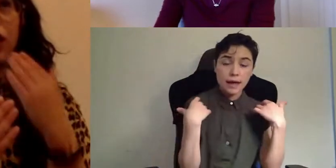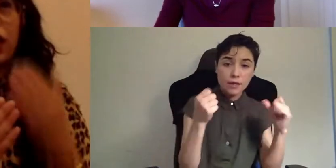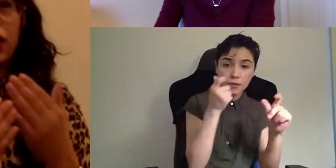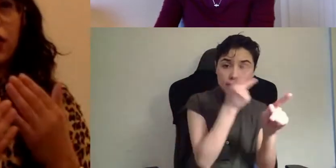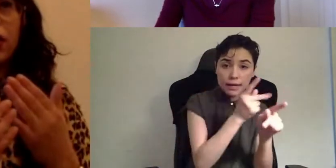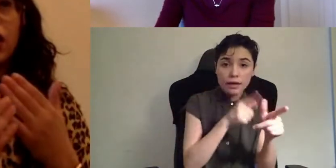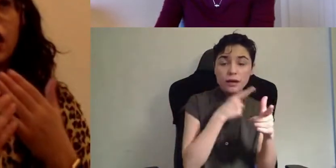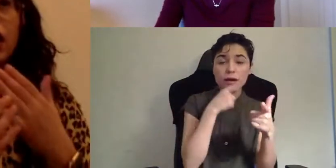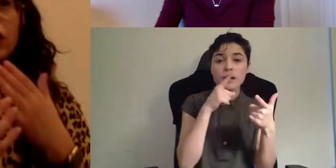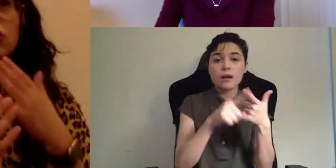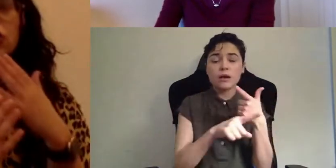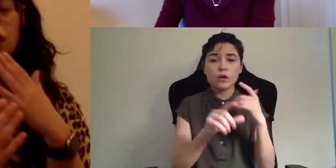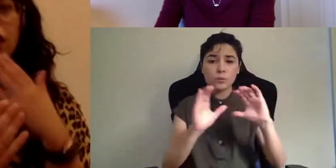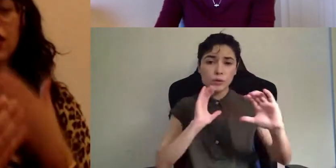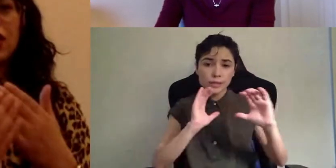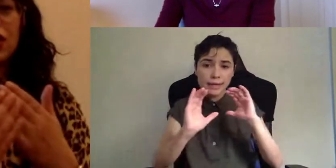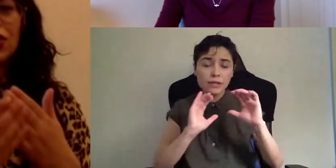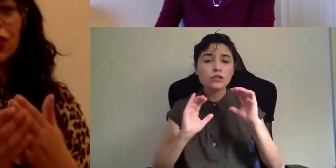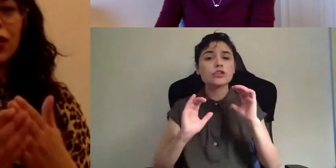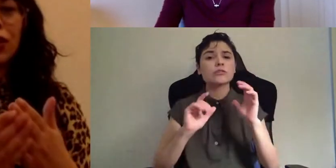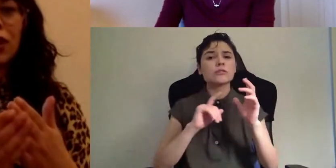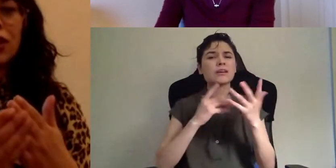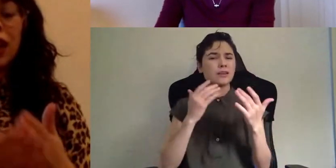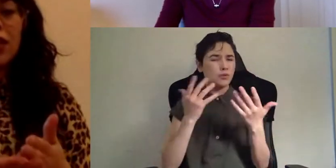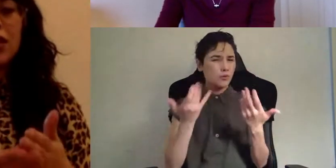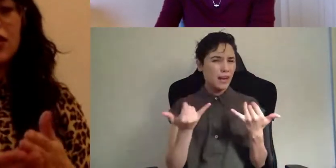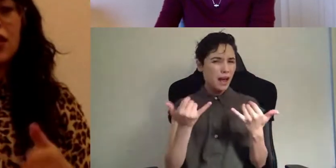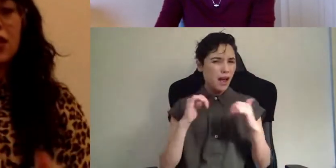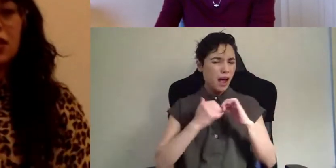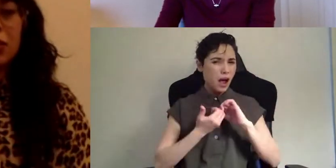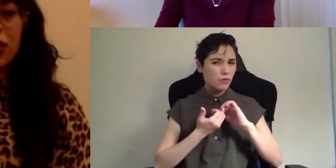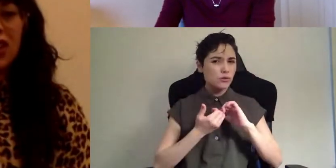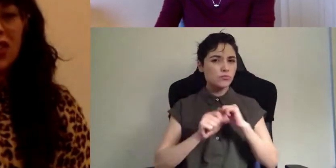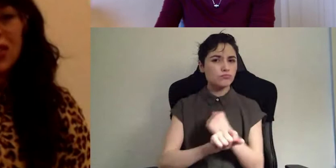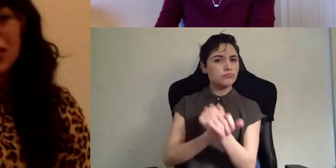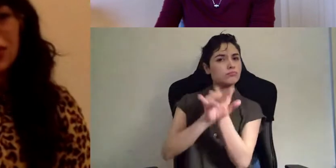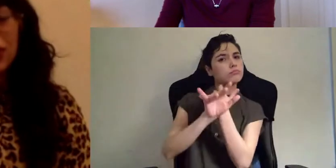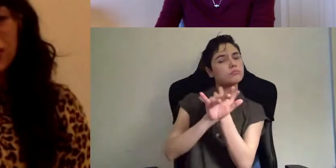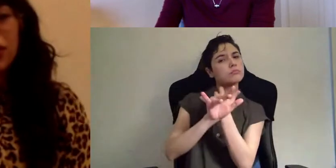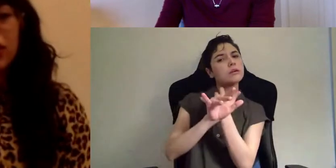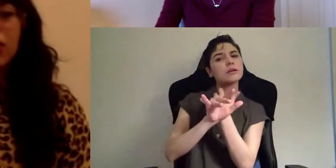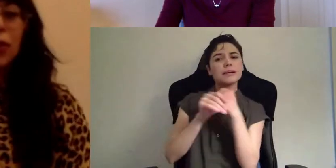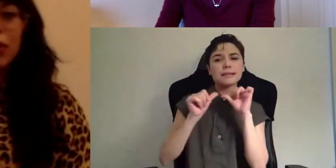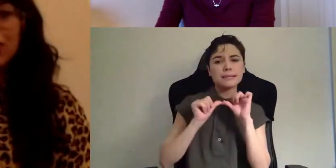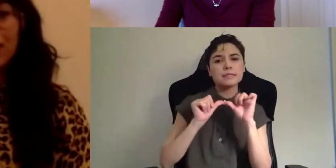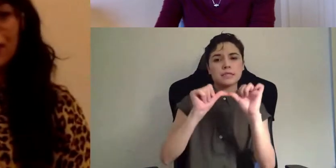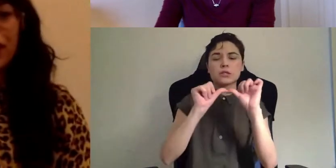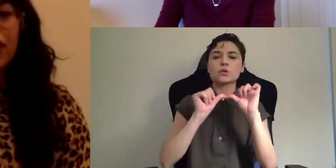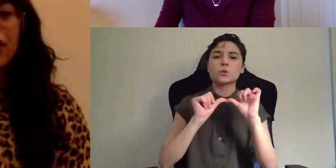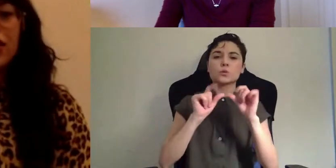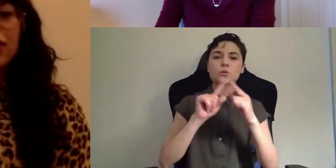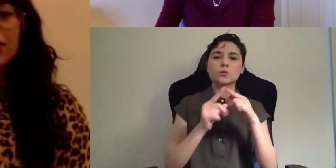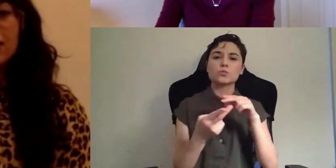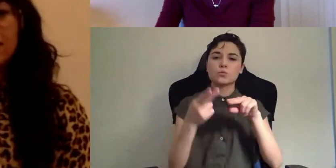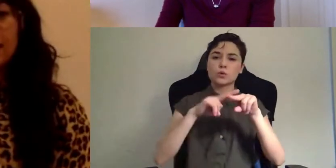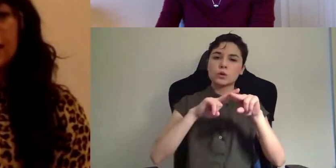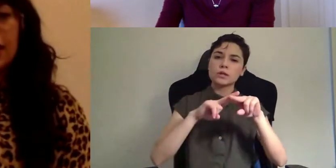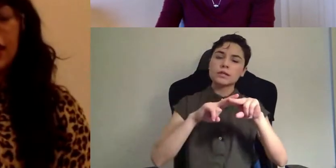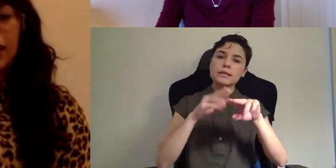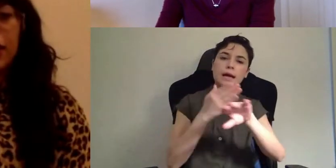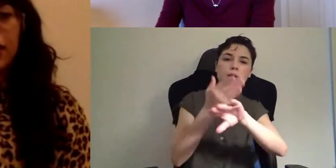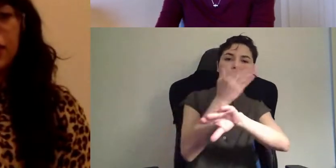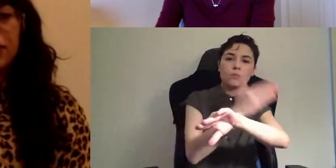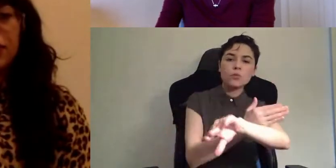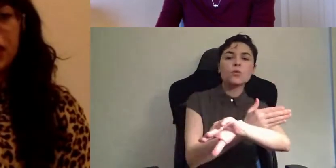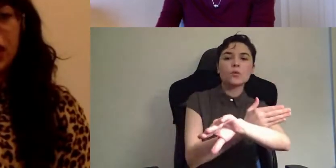how does video actually continue to increase access in a disability justice framework too? So those are some things